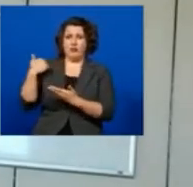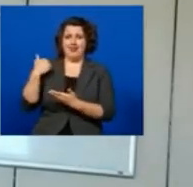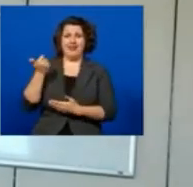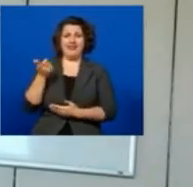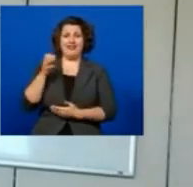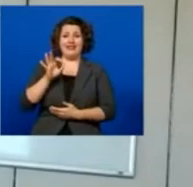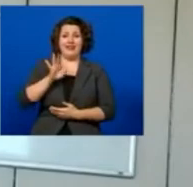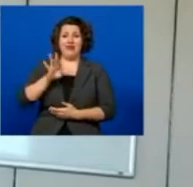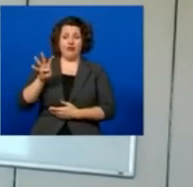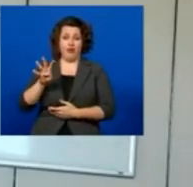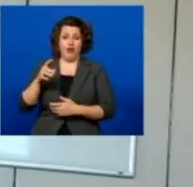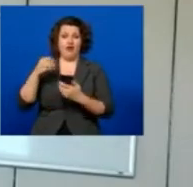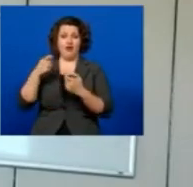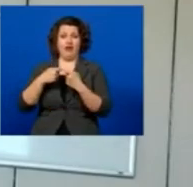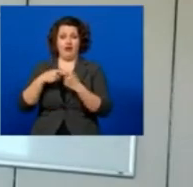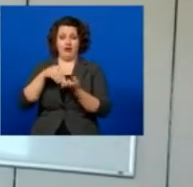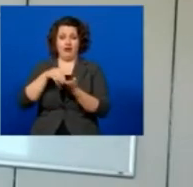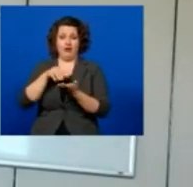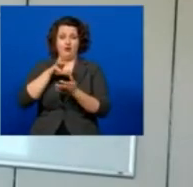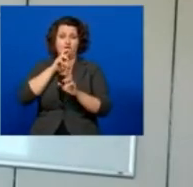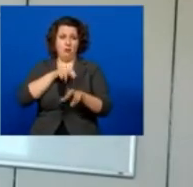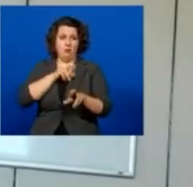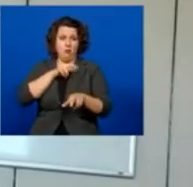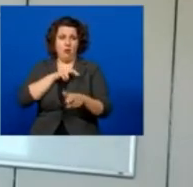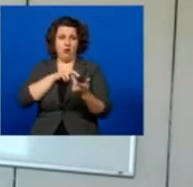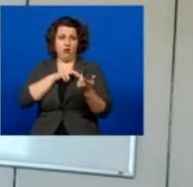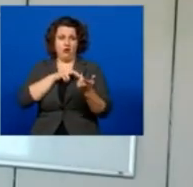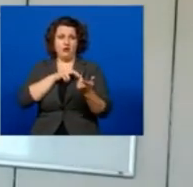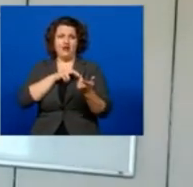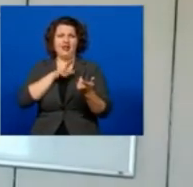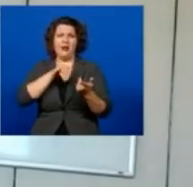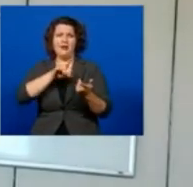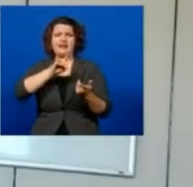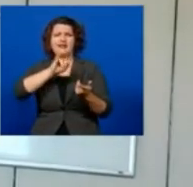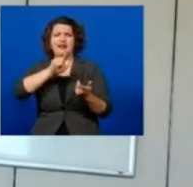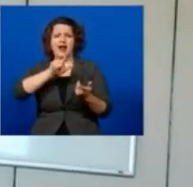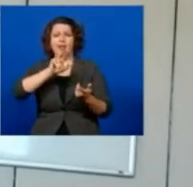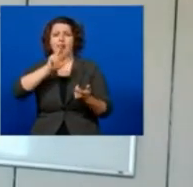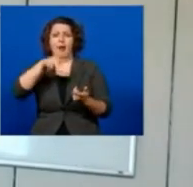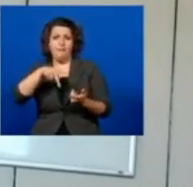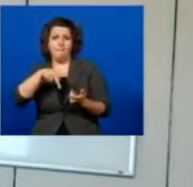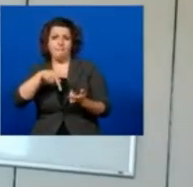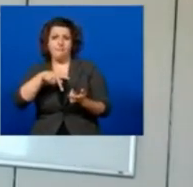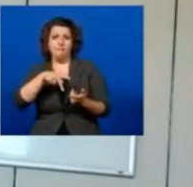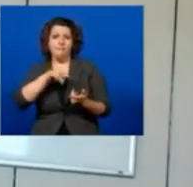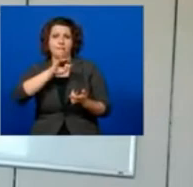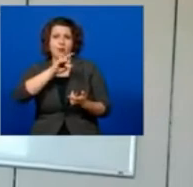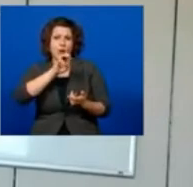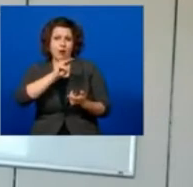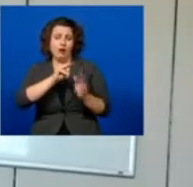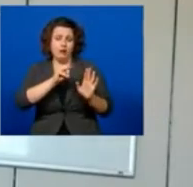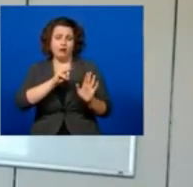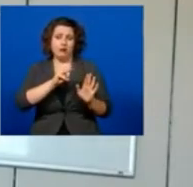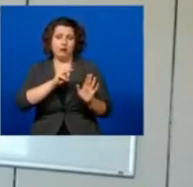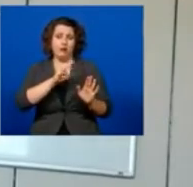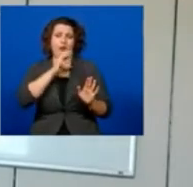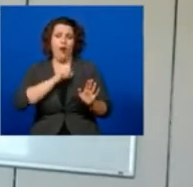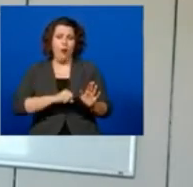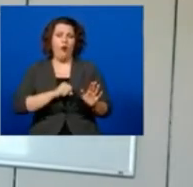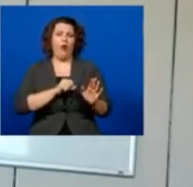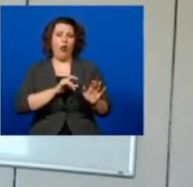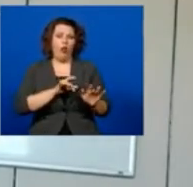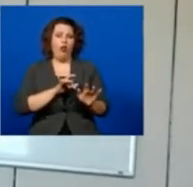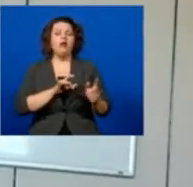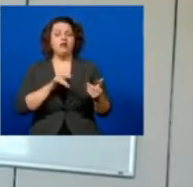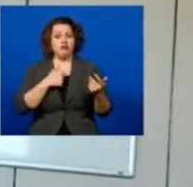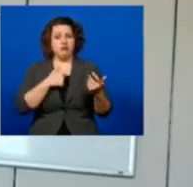1994, electronic reports were being received by dial-up modem. We've come a long way since then, but we